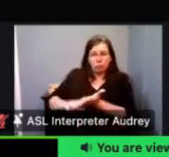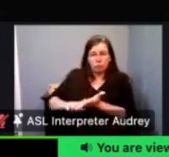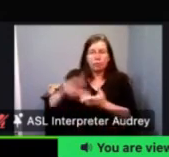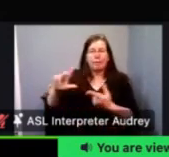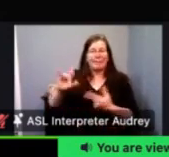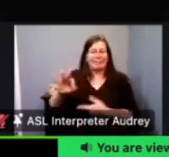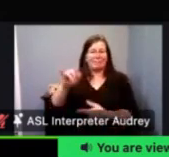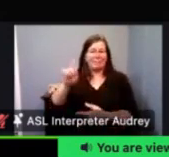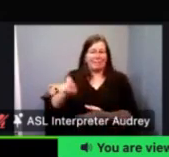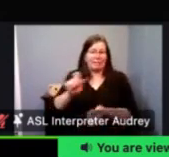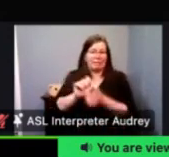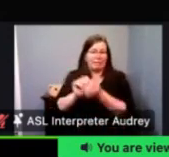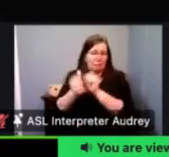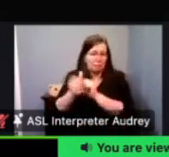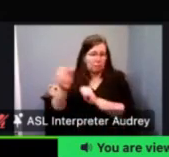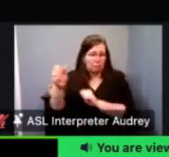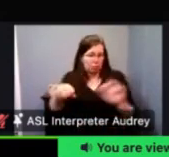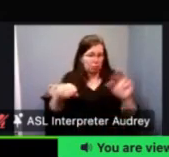they need that accommodation or not.